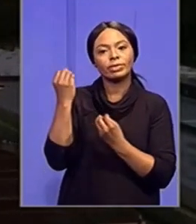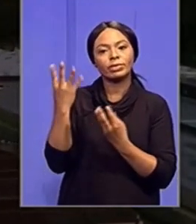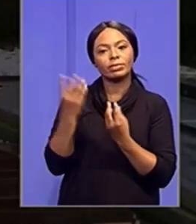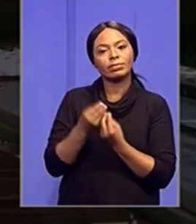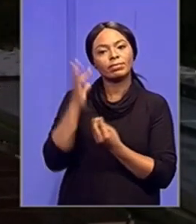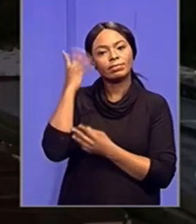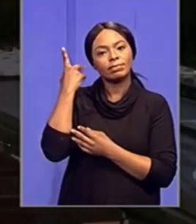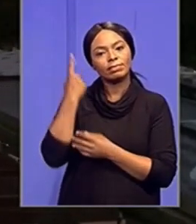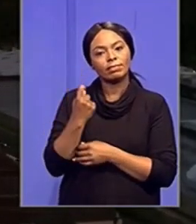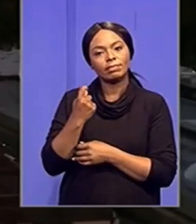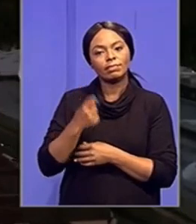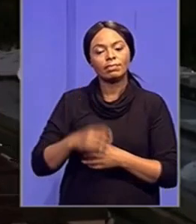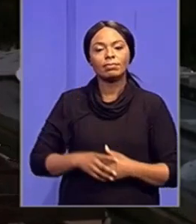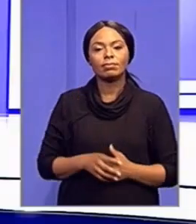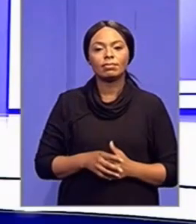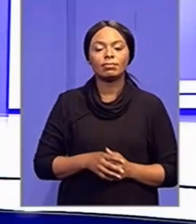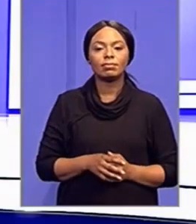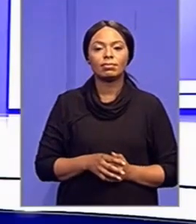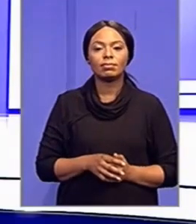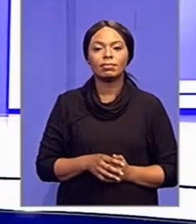Triforce Mtswelengwe.